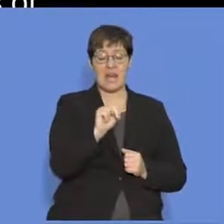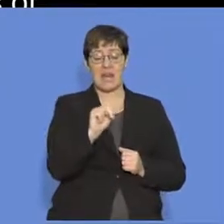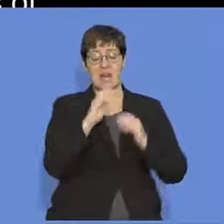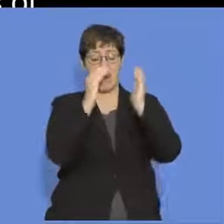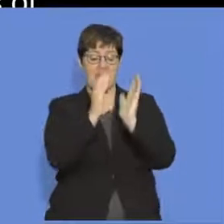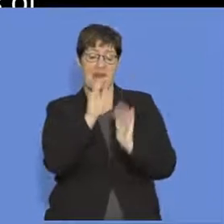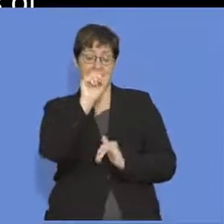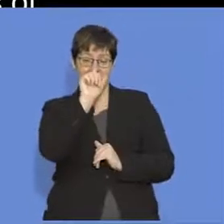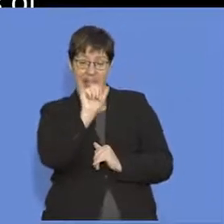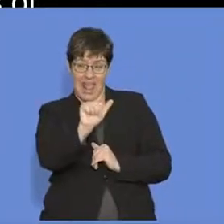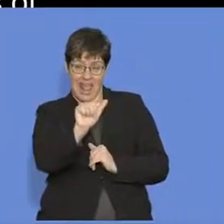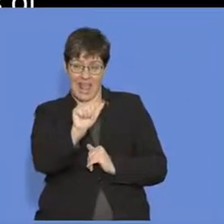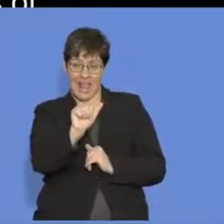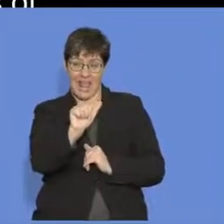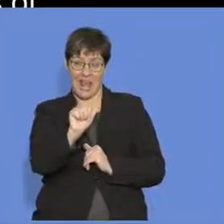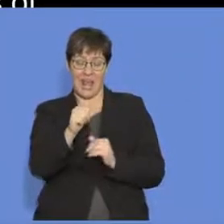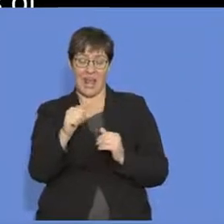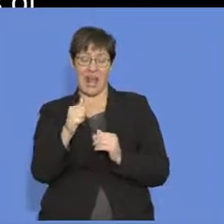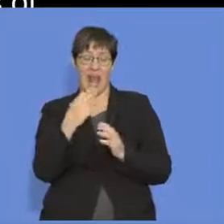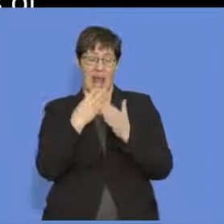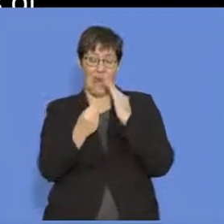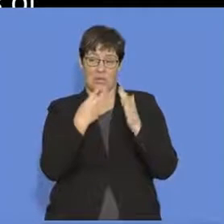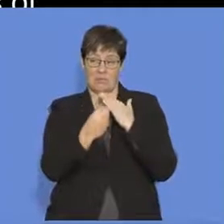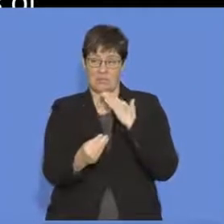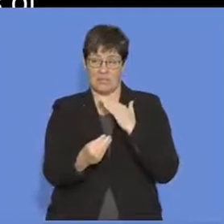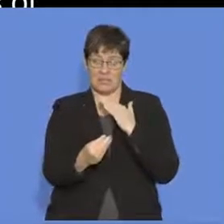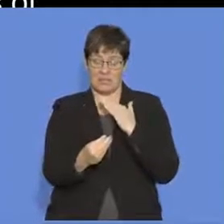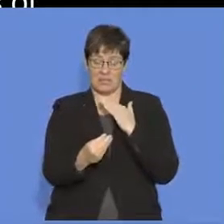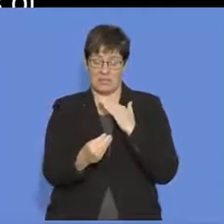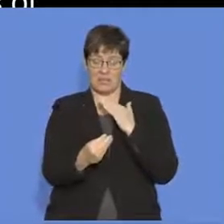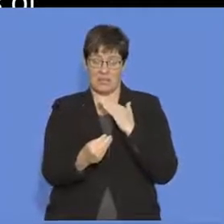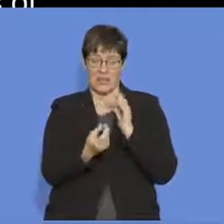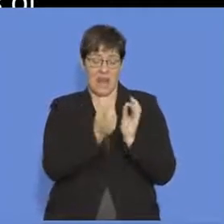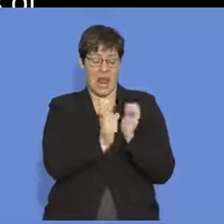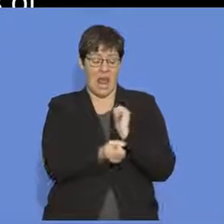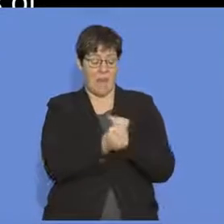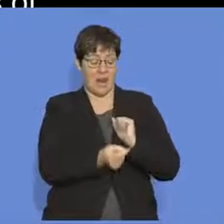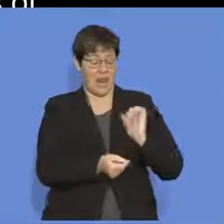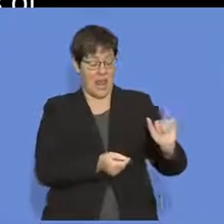objects, are we together? Okay. In event A,